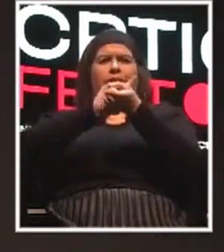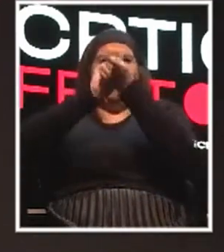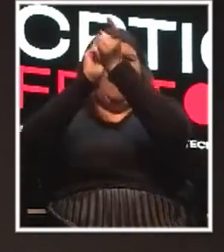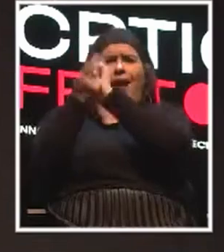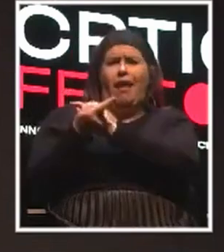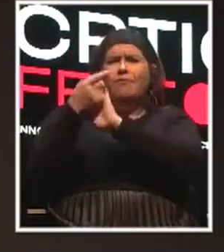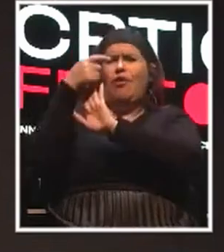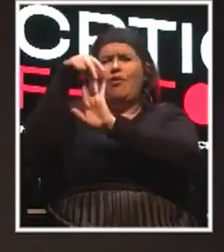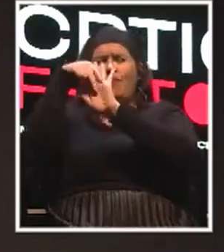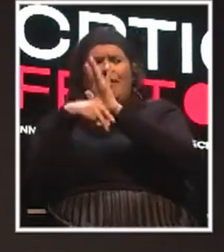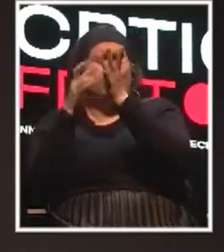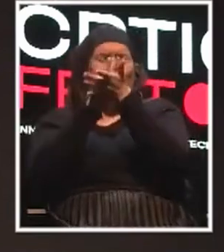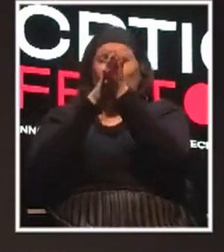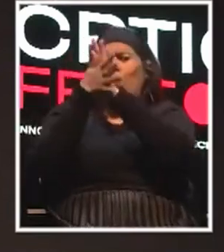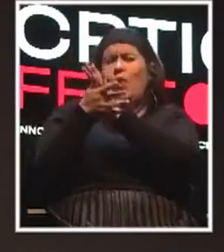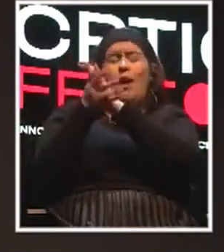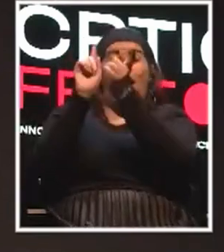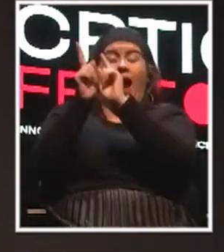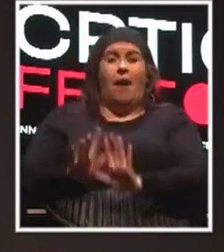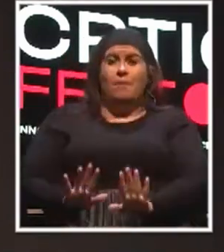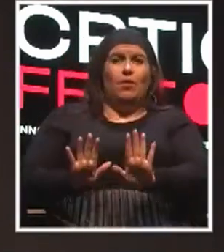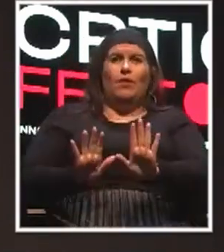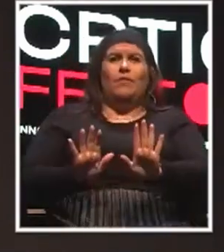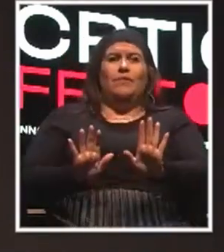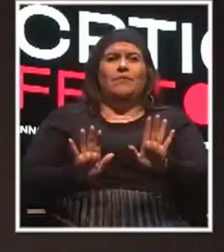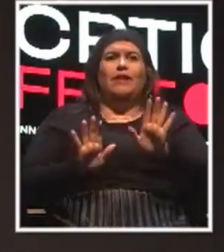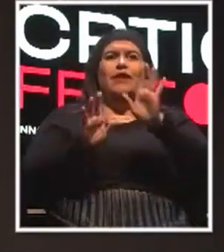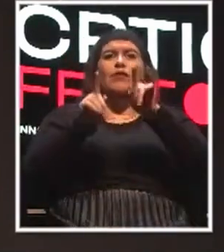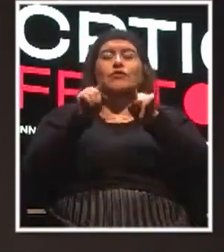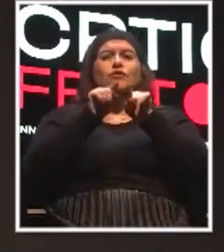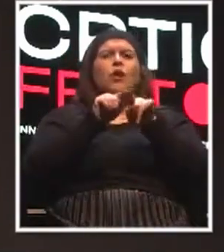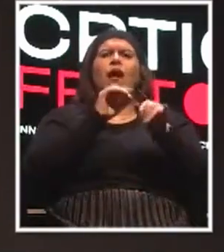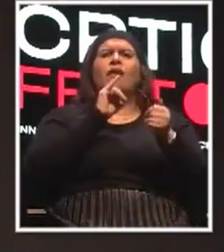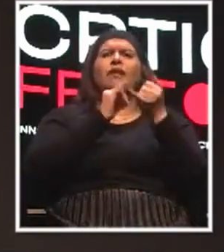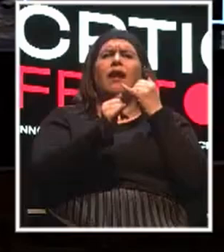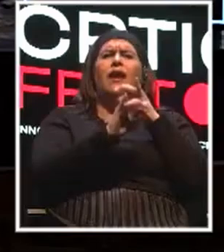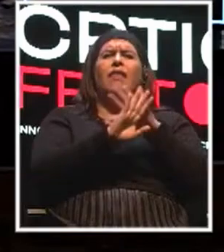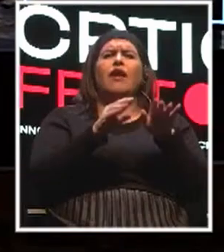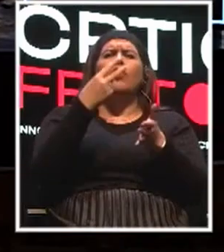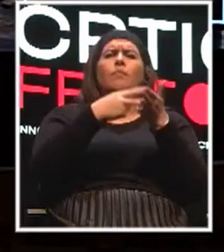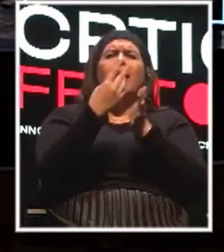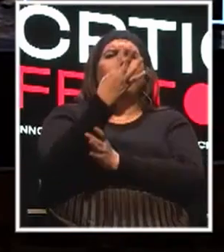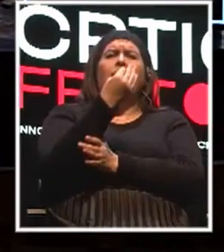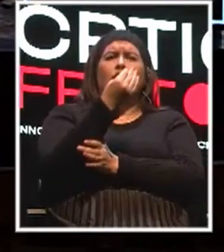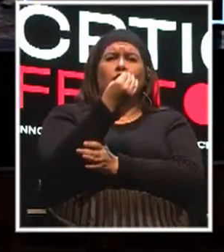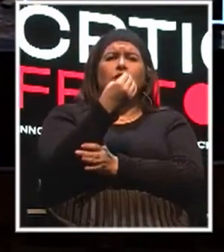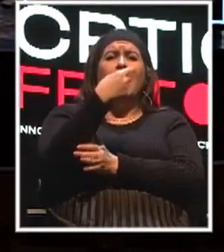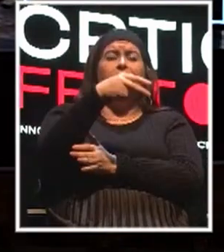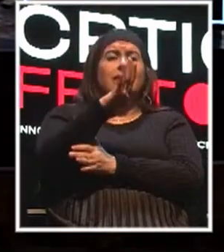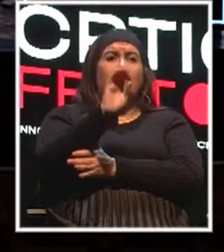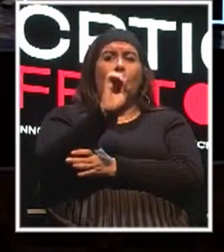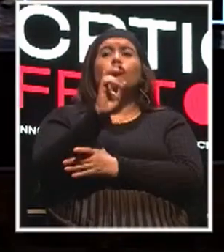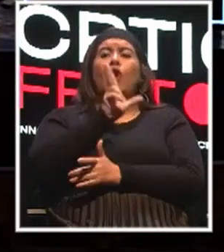etc. I left HBO at the end of 2014 with an Emmy Award in my hand, but after 7 years, that happens too.